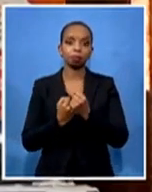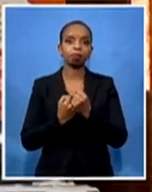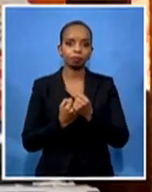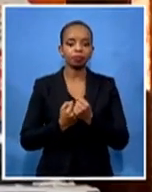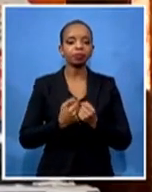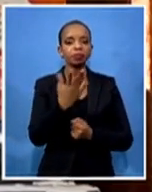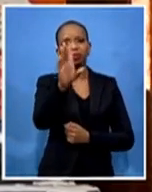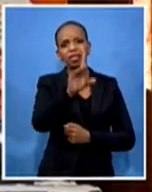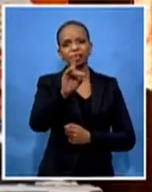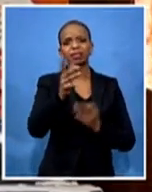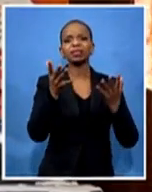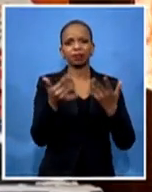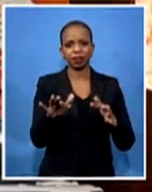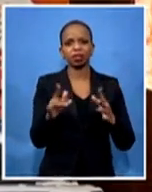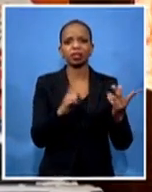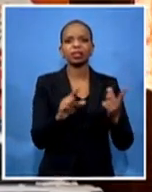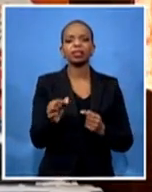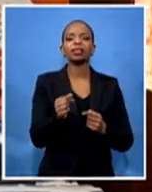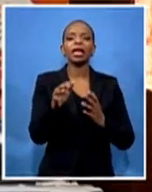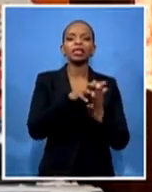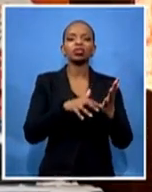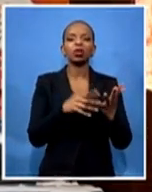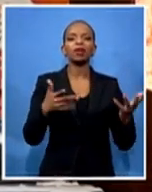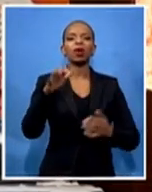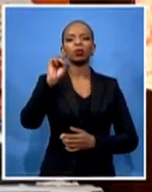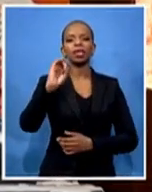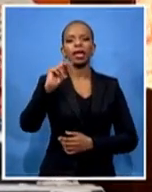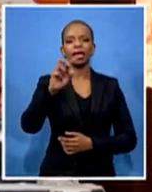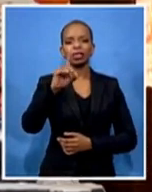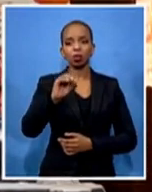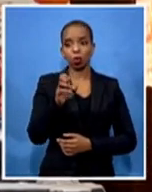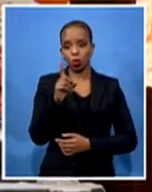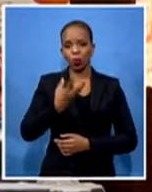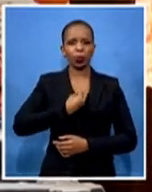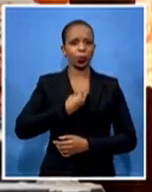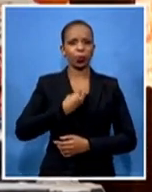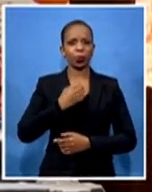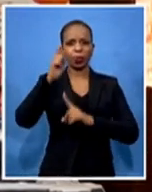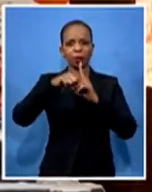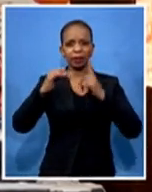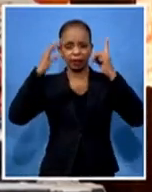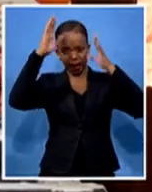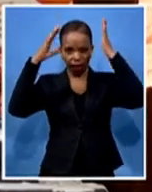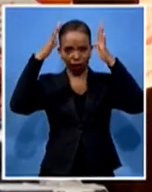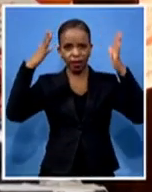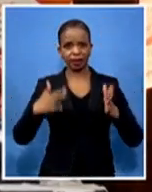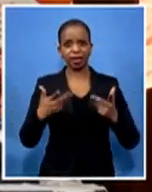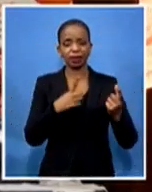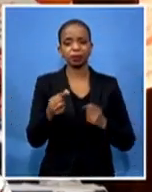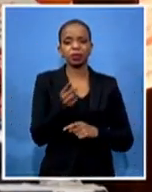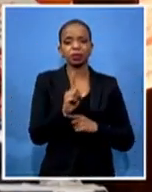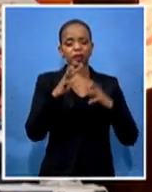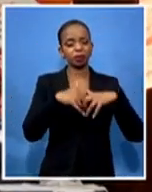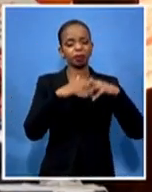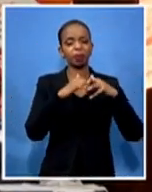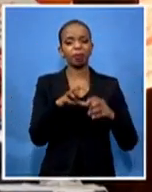young innovator from the northern parts of KwaZulu-Natal who invented a touchless keypad, and he was invited, Desiree,